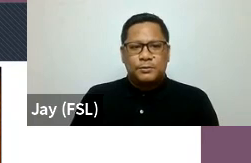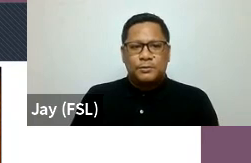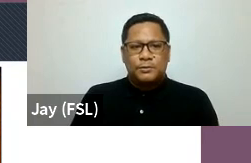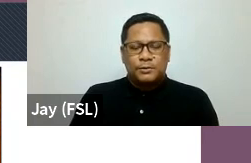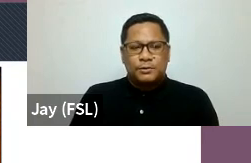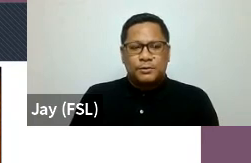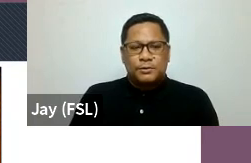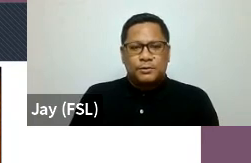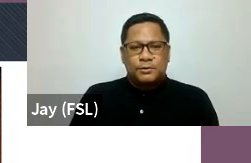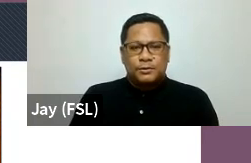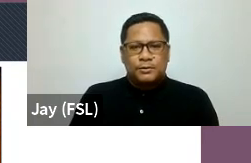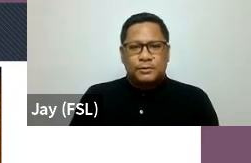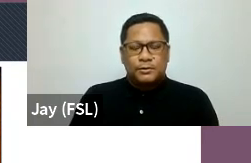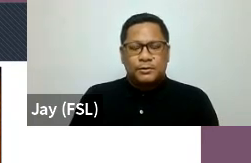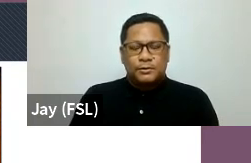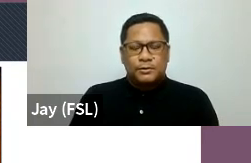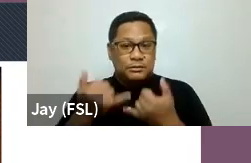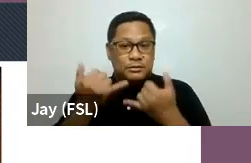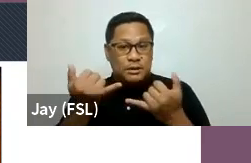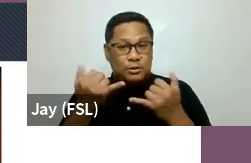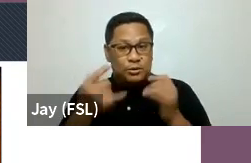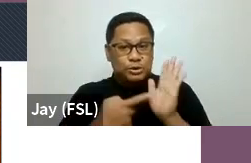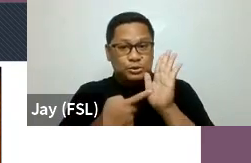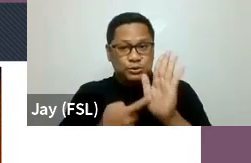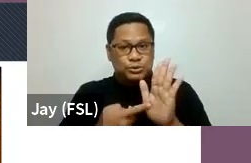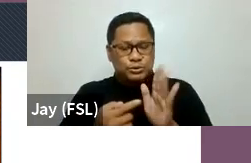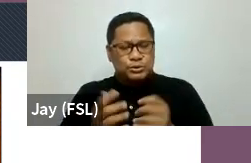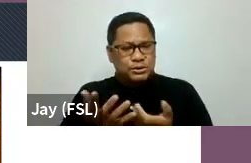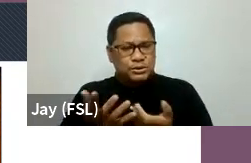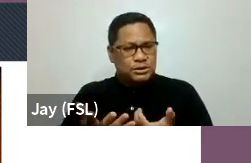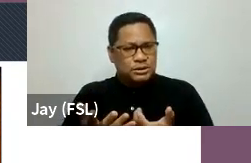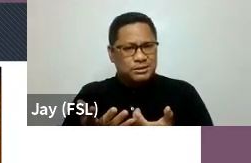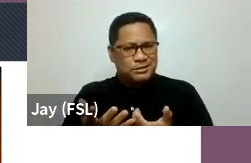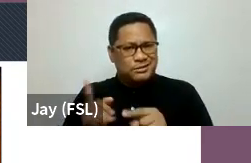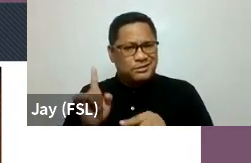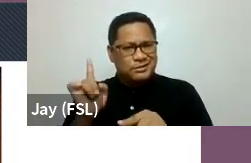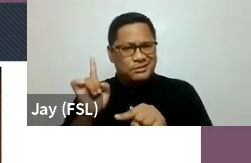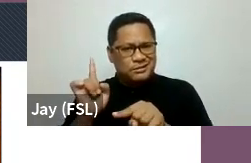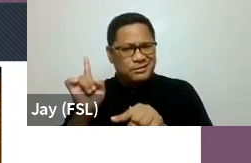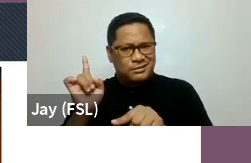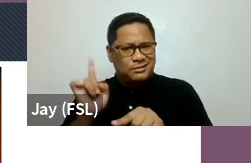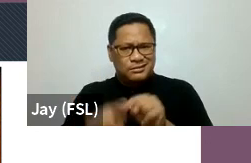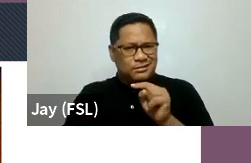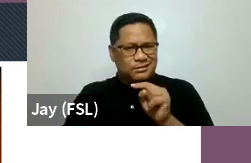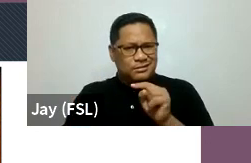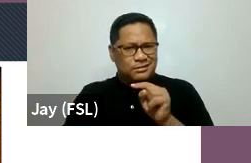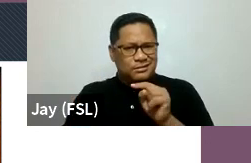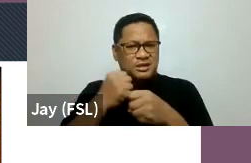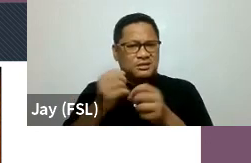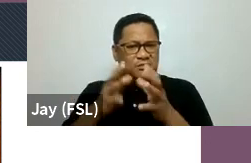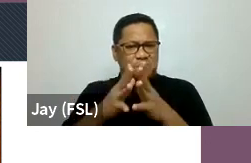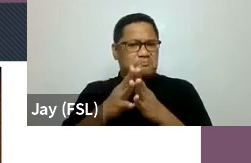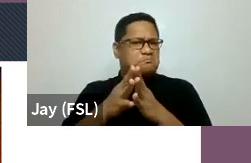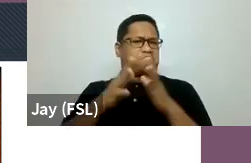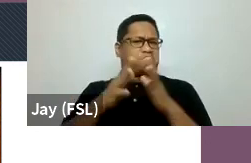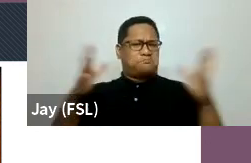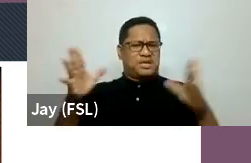I'll show you. Now, I couldn't do the big productions, the big